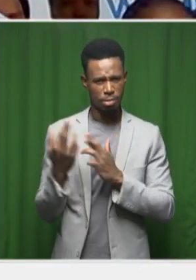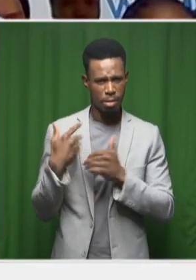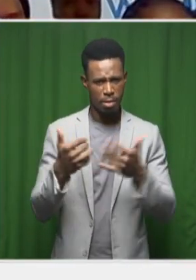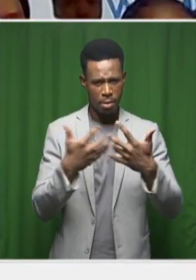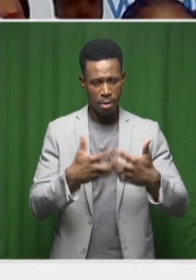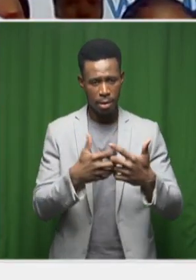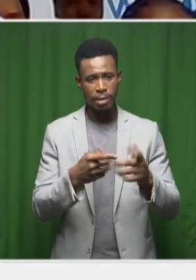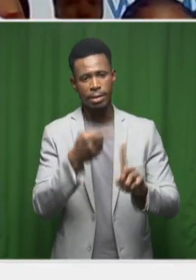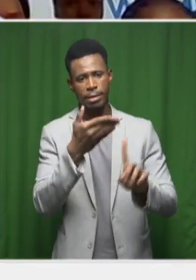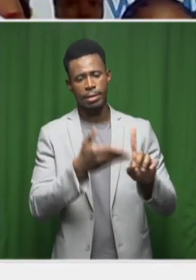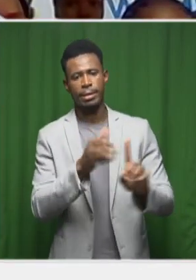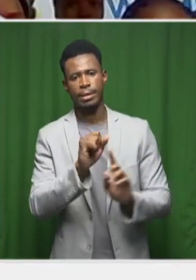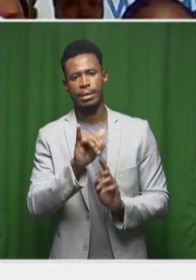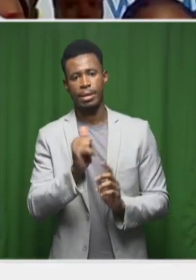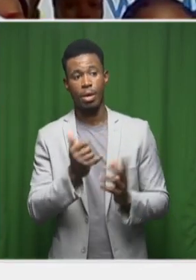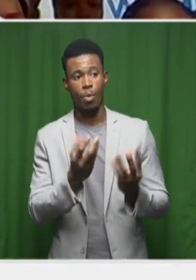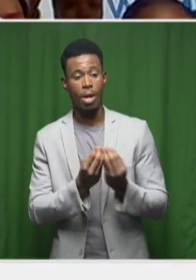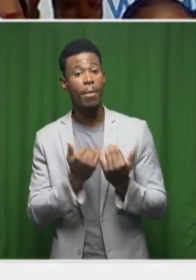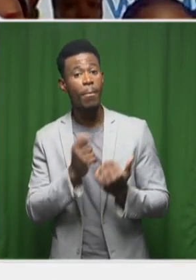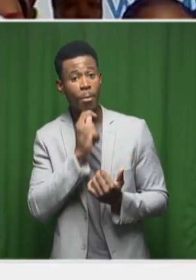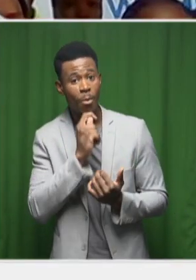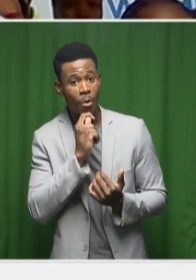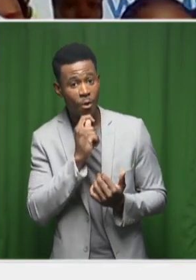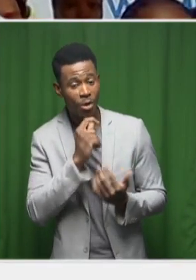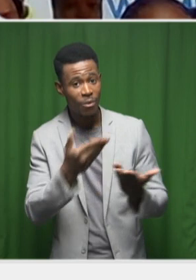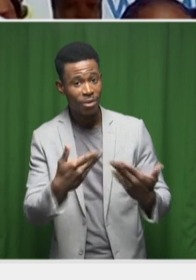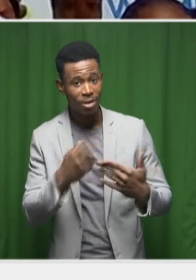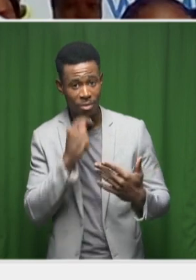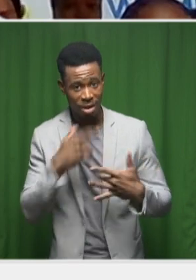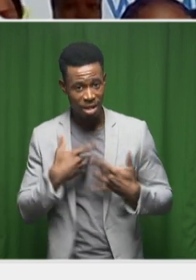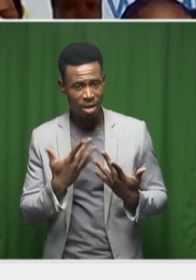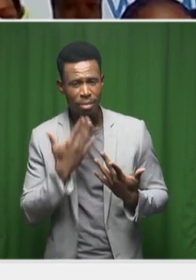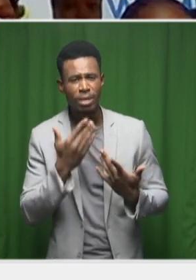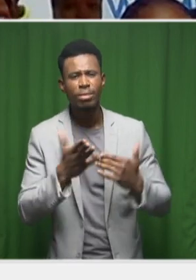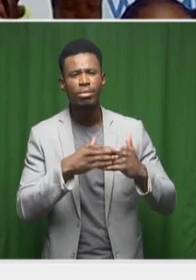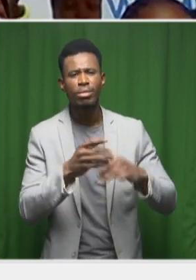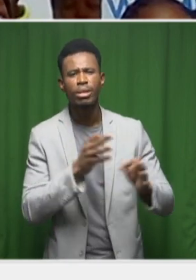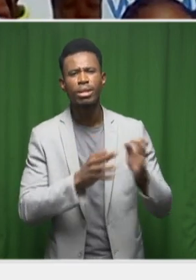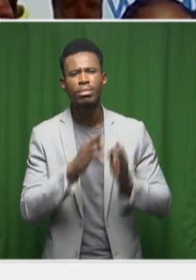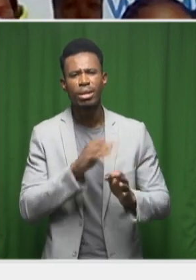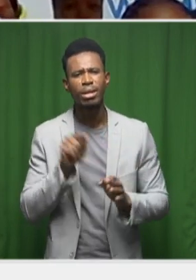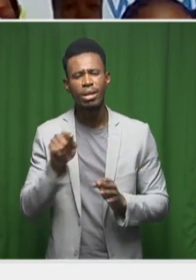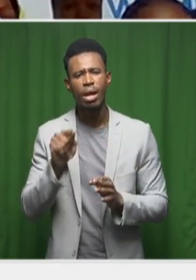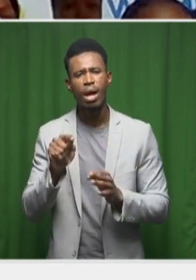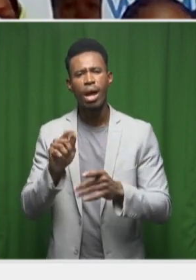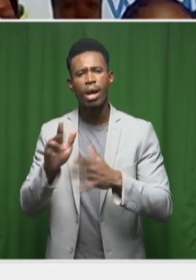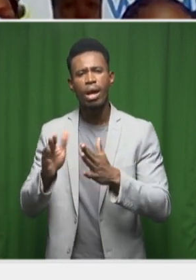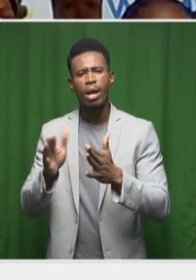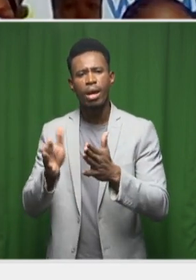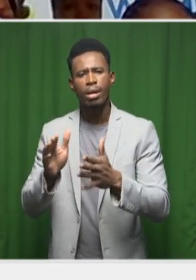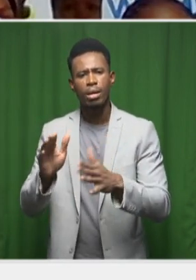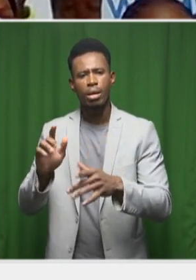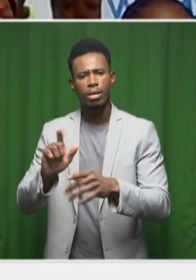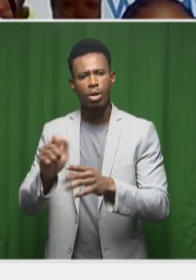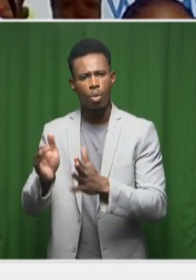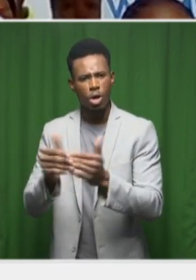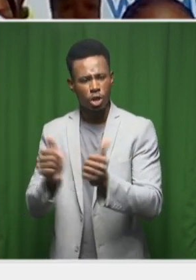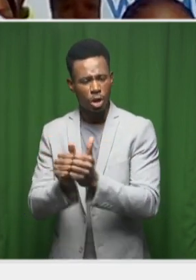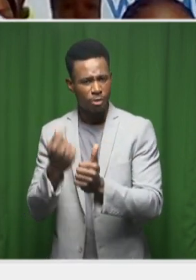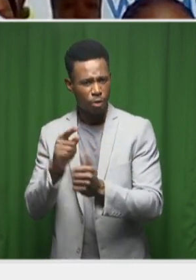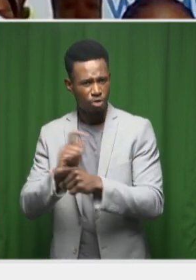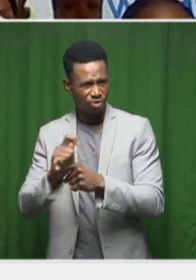a very good morning to you. A warm welcome to Morning Live. Tell us more about the coding camp and why the focus is on young